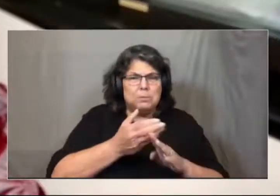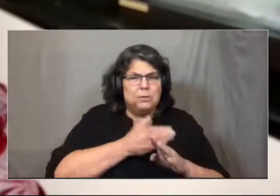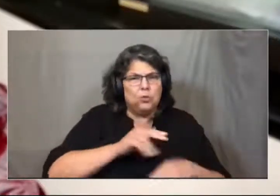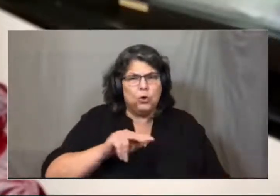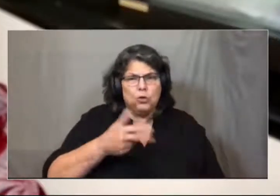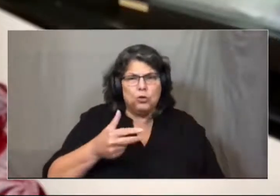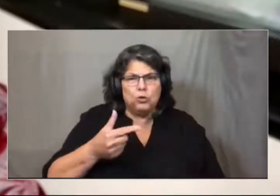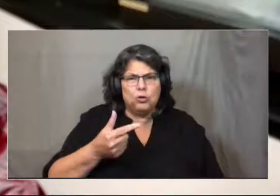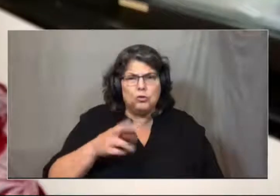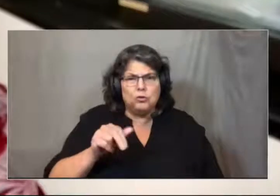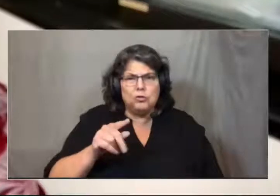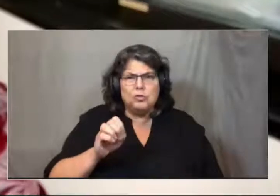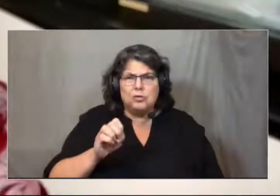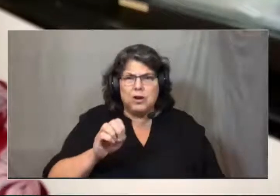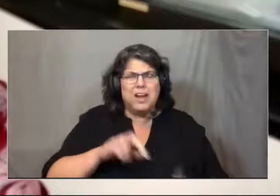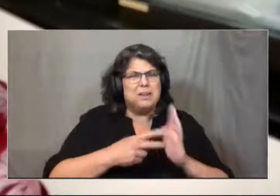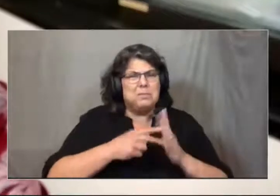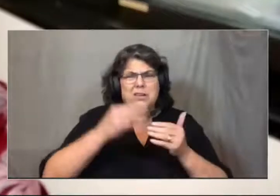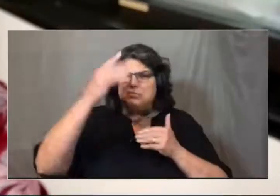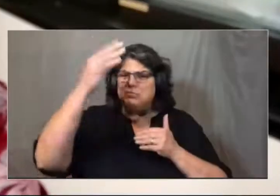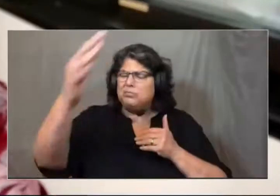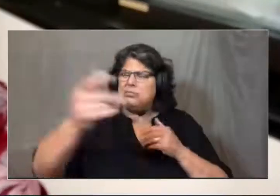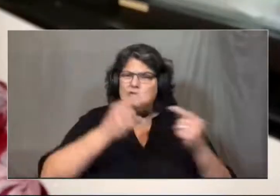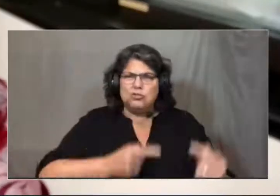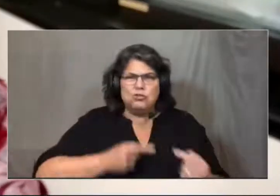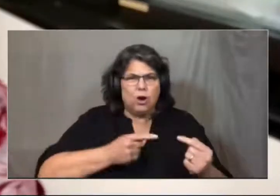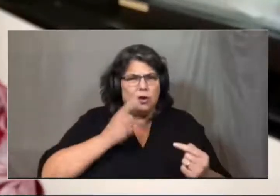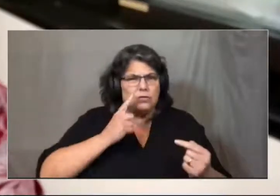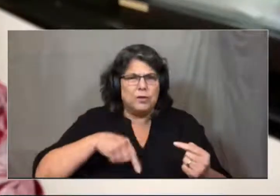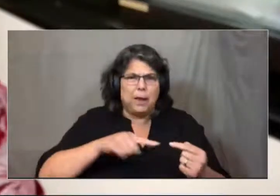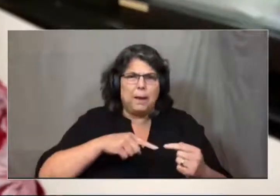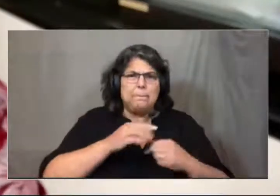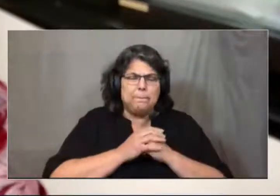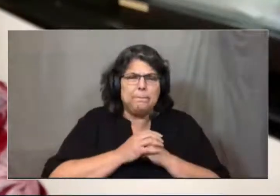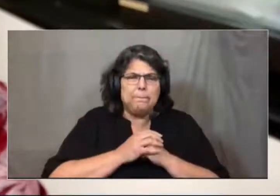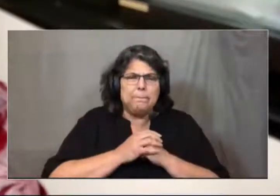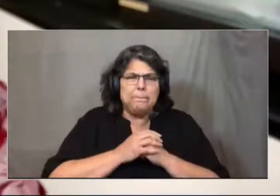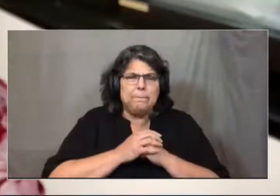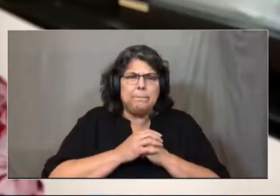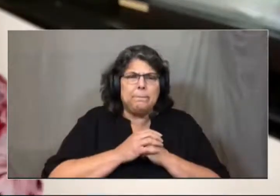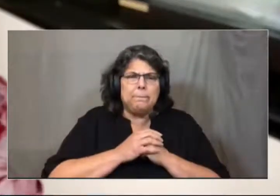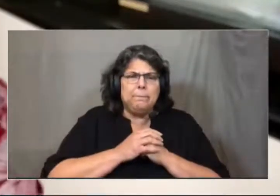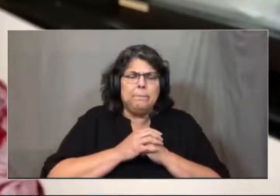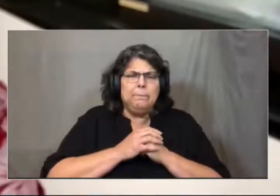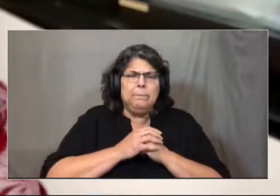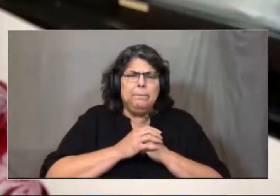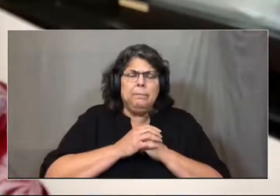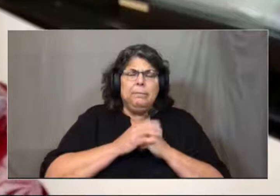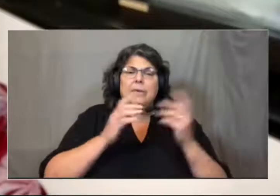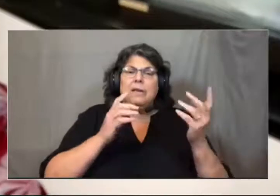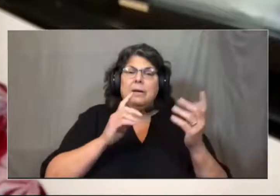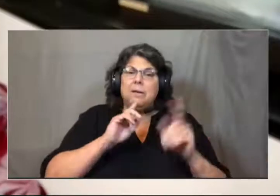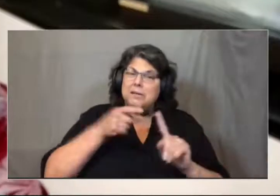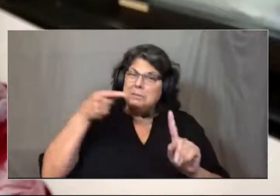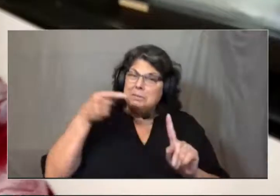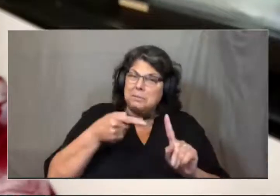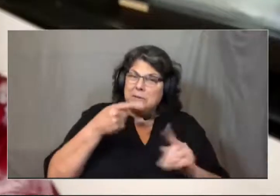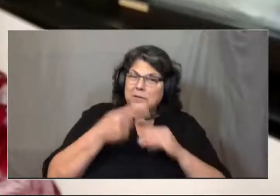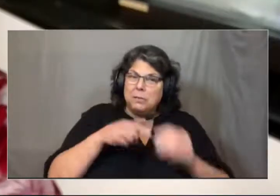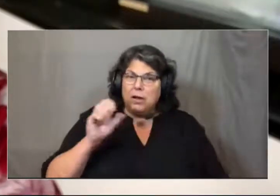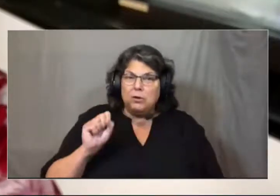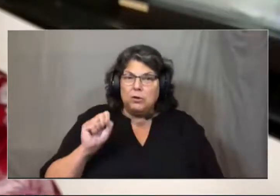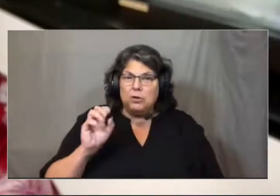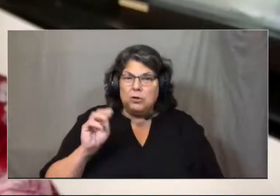very long-term problems. I can't tell you in terms of smoke specifically, except for